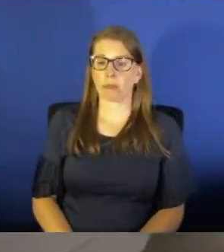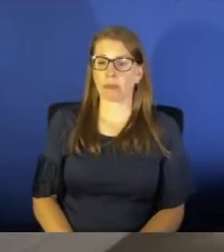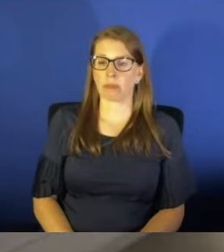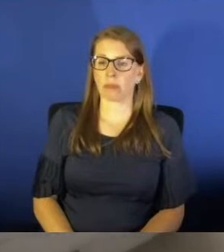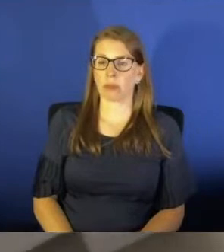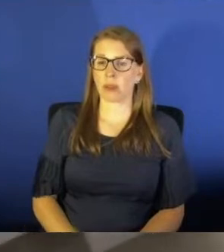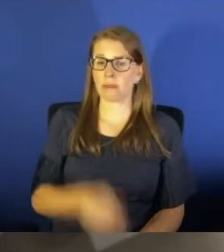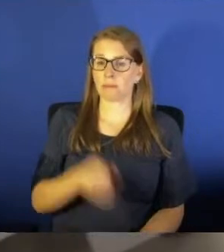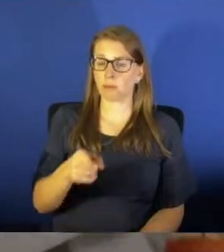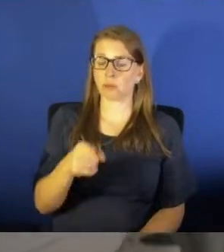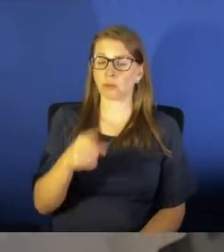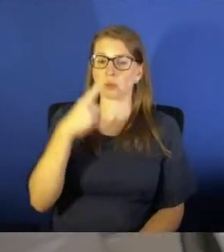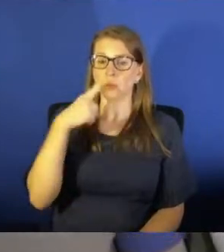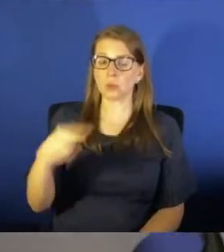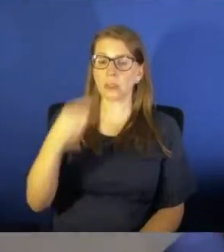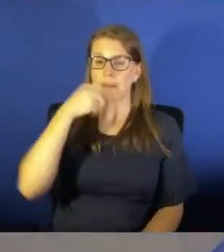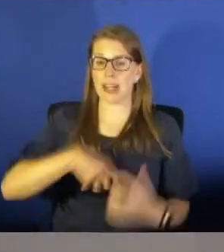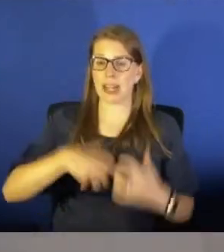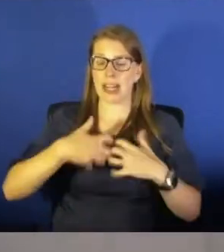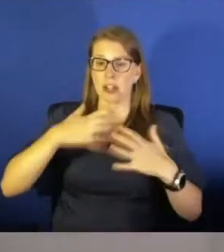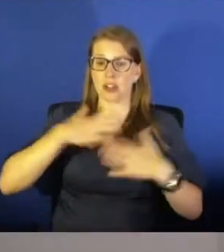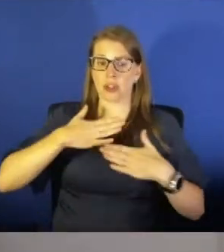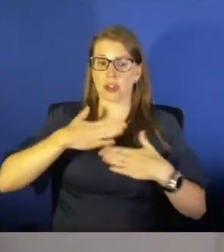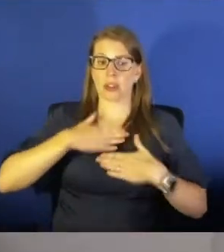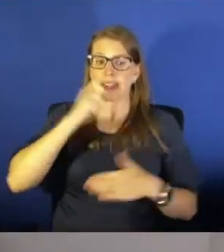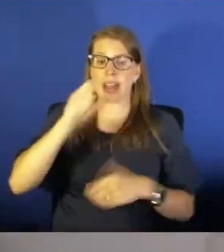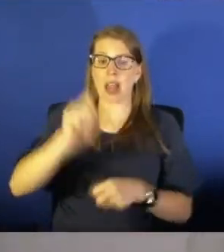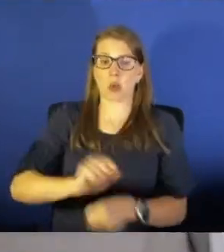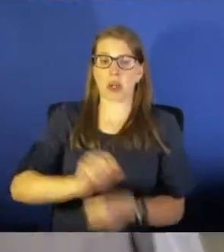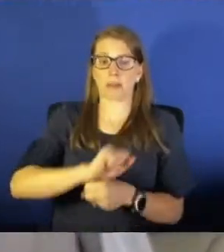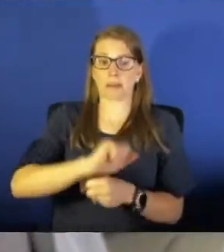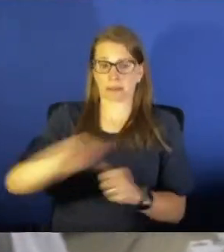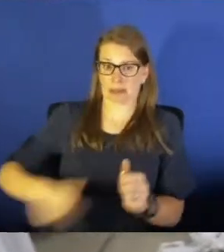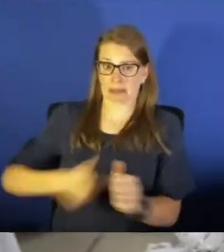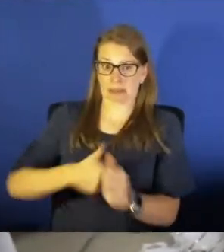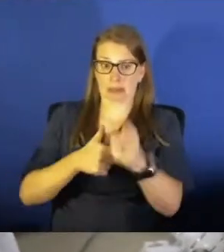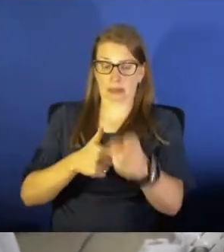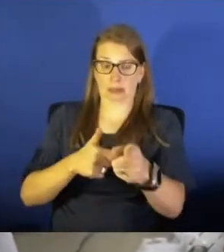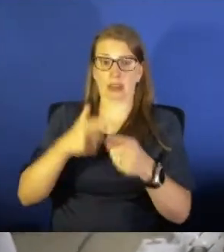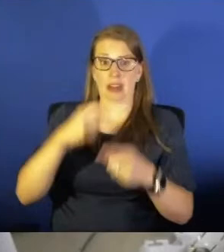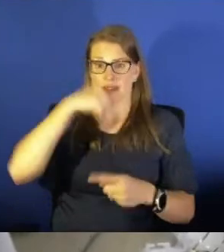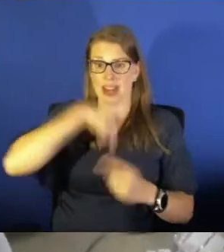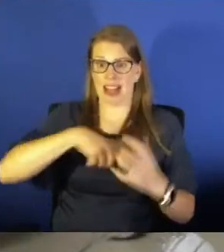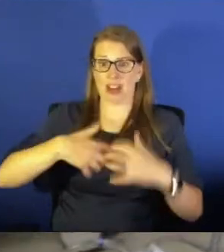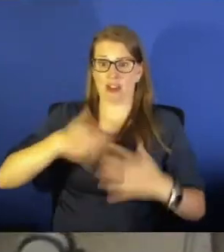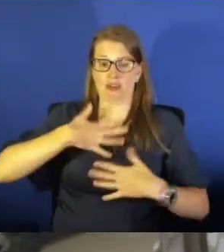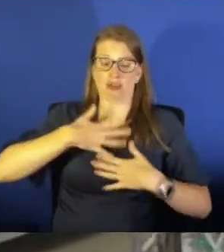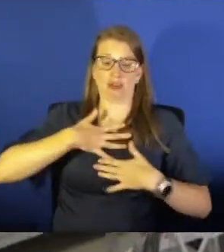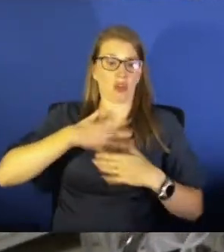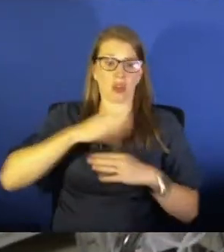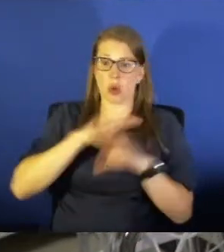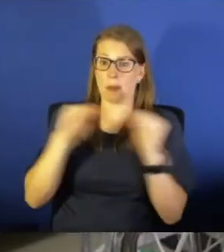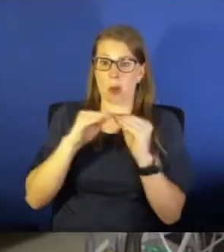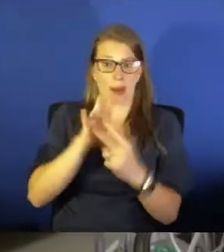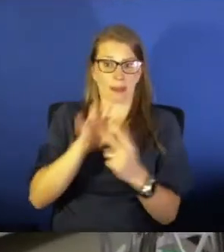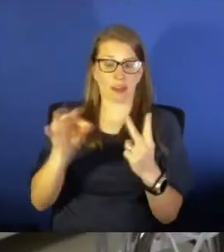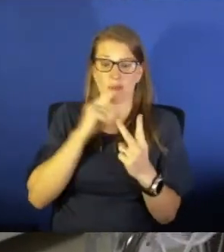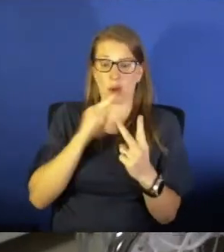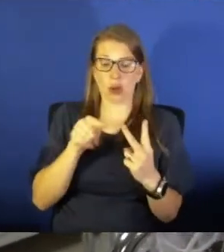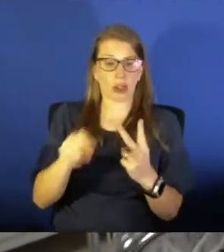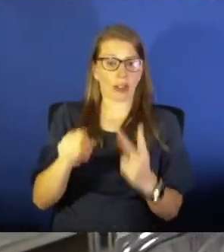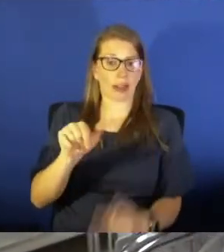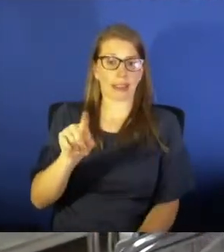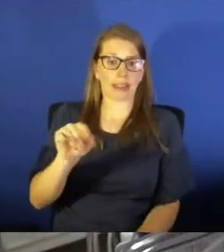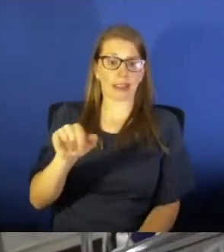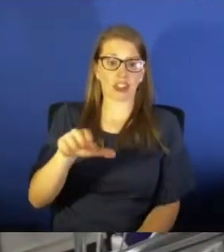ventilators don't work. There's a ventilator right behind there, which was no longer an option for Leticia? So she